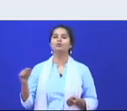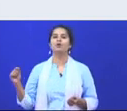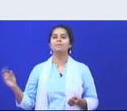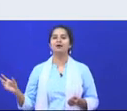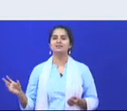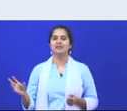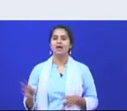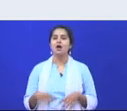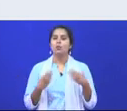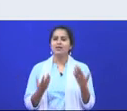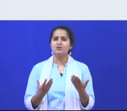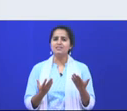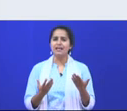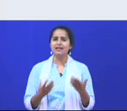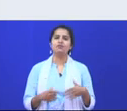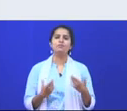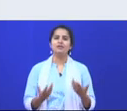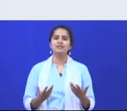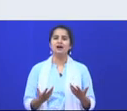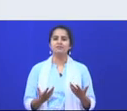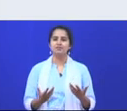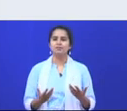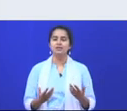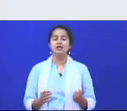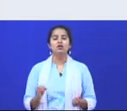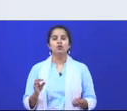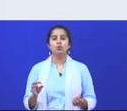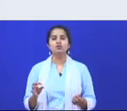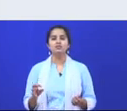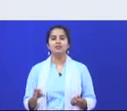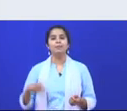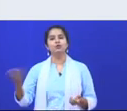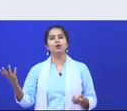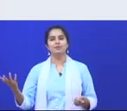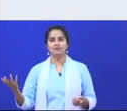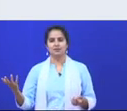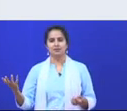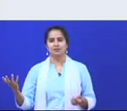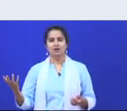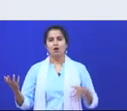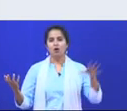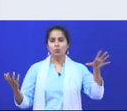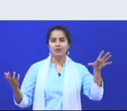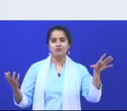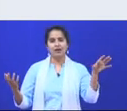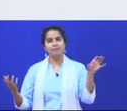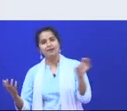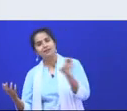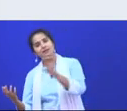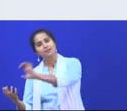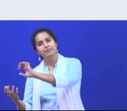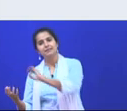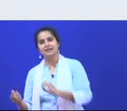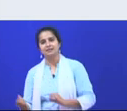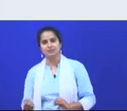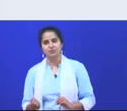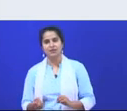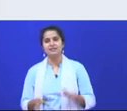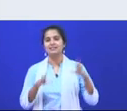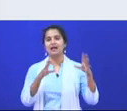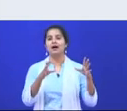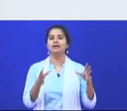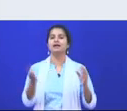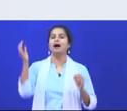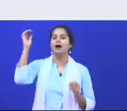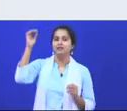Sthalikayam madhuram asti. When you're saying it, repeating after me, don't just say madhuram asti. Always try and make the complete sentence.